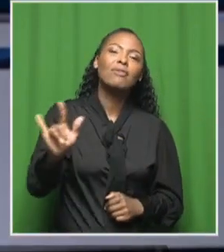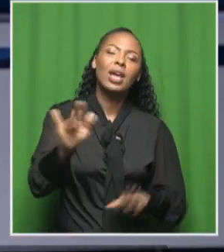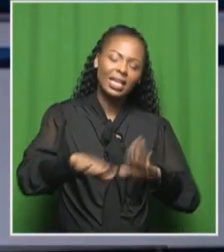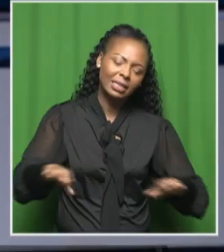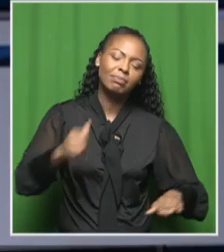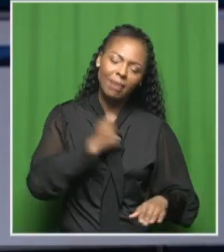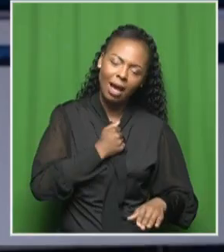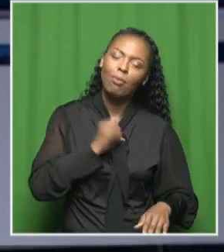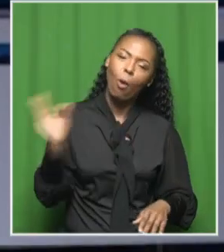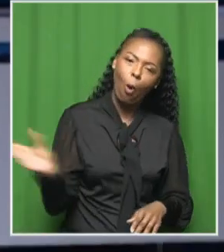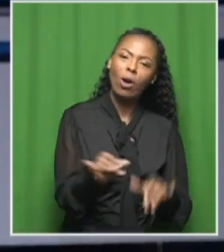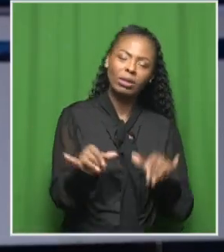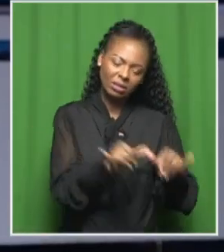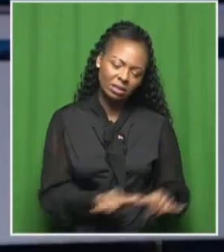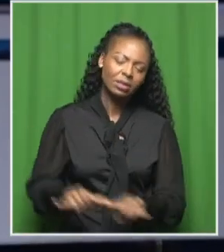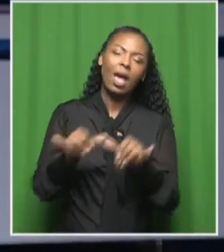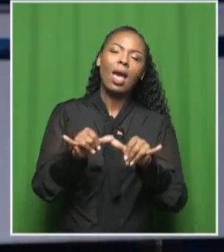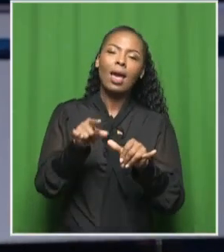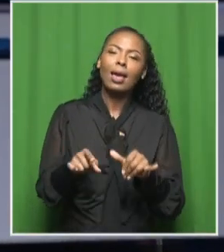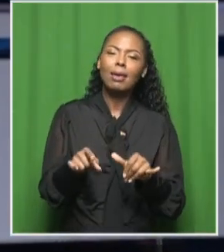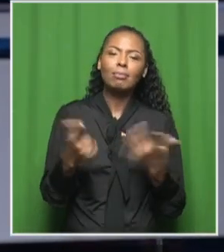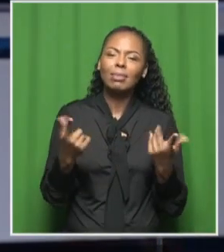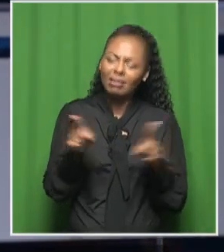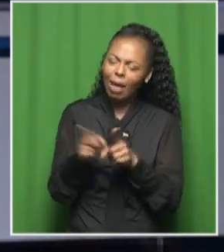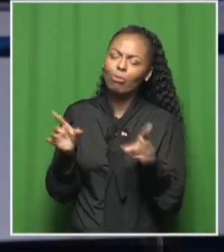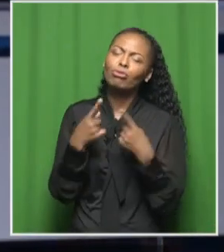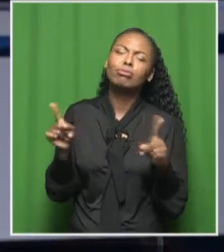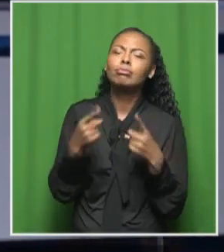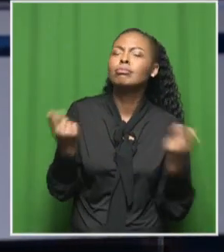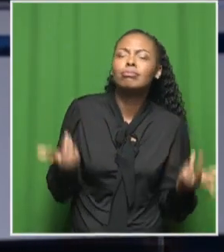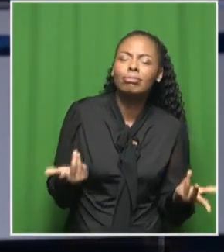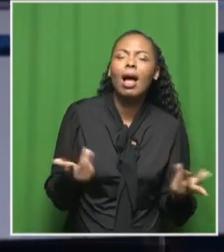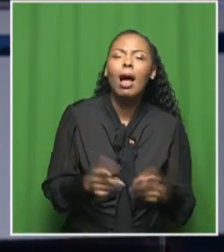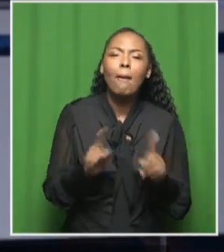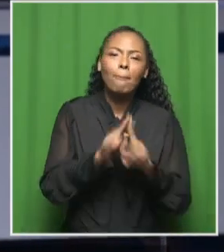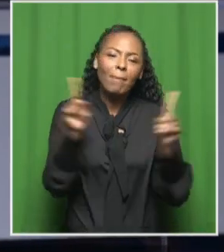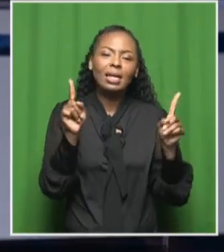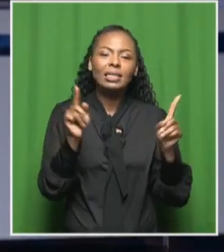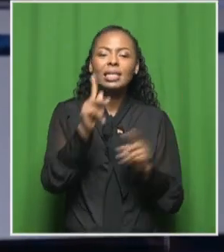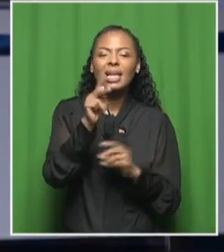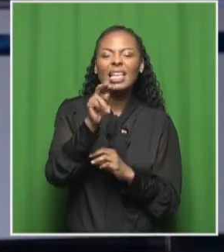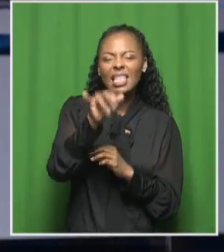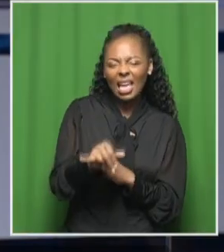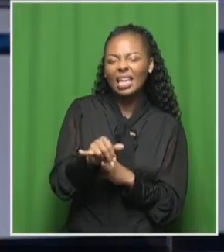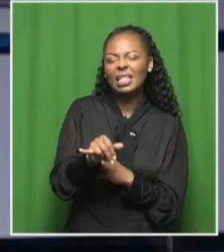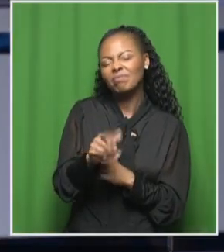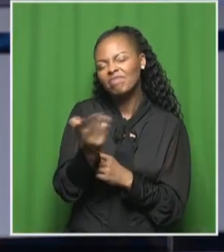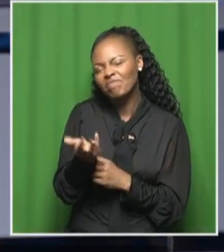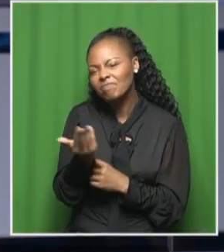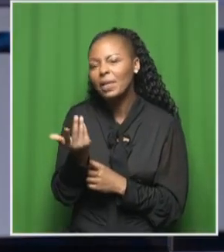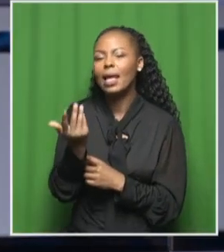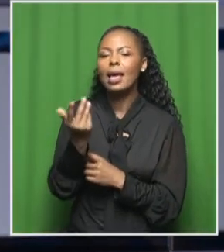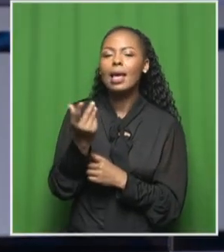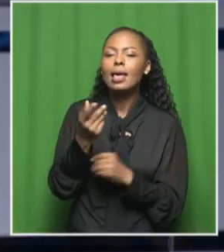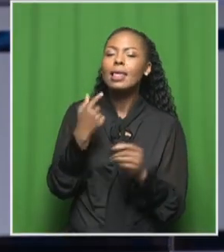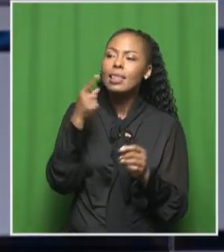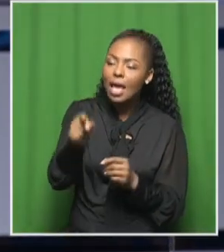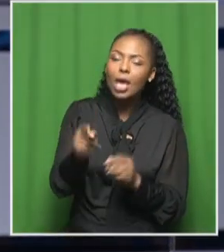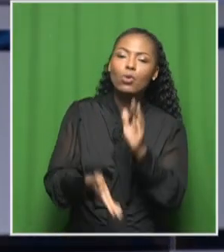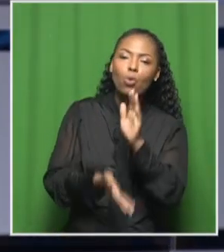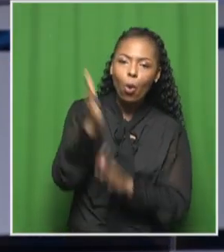but, you know, we do. But my mind, of course, is Can You Stand the Rain? There You Go, which is from the